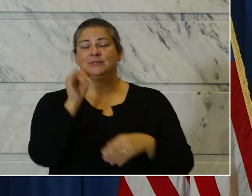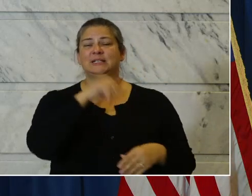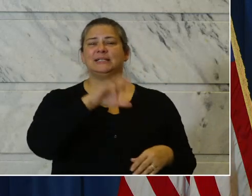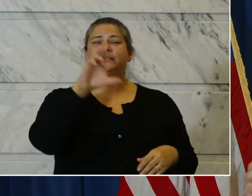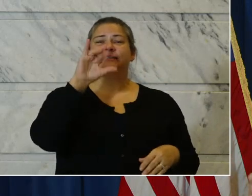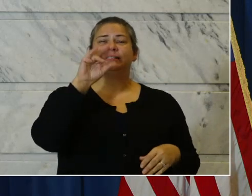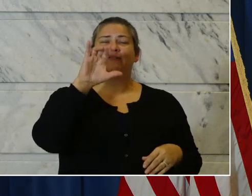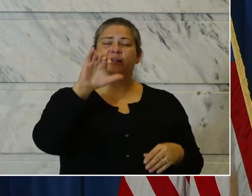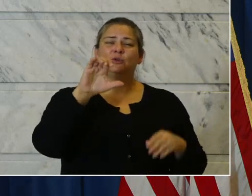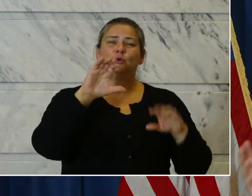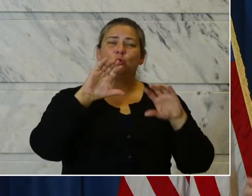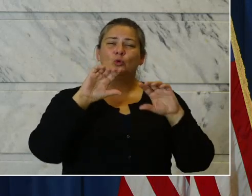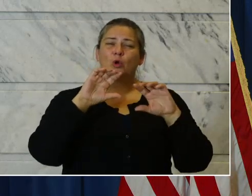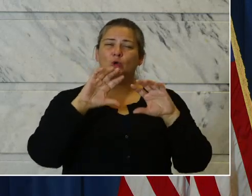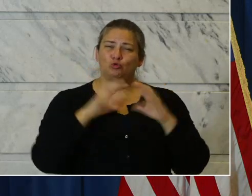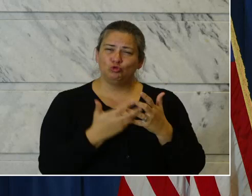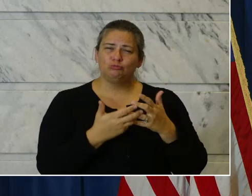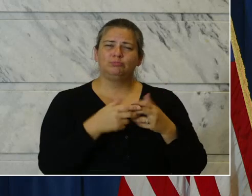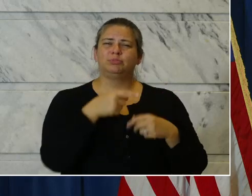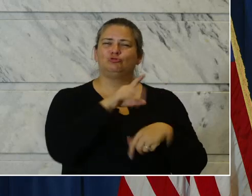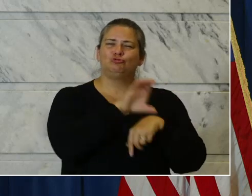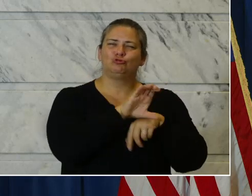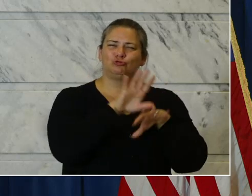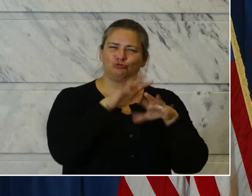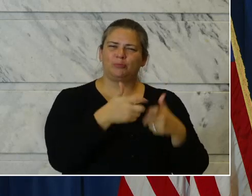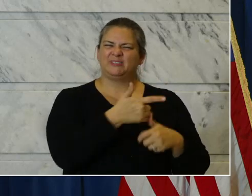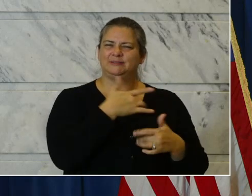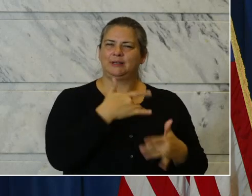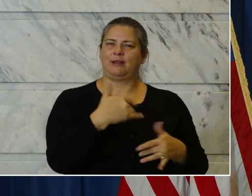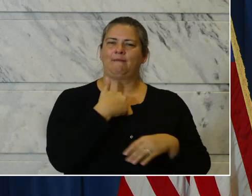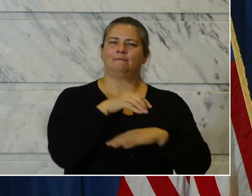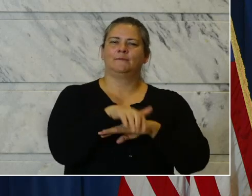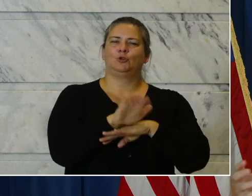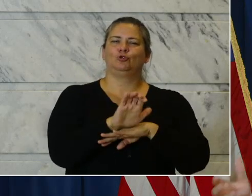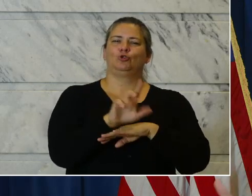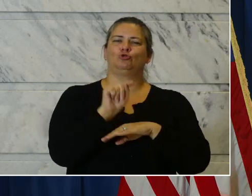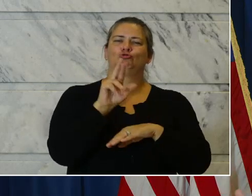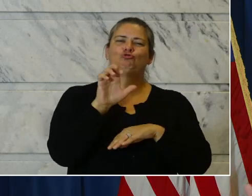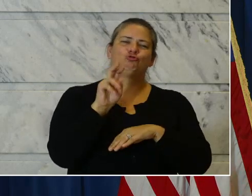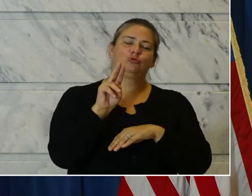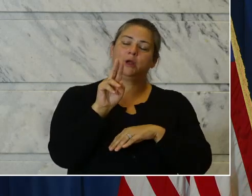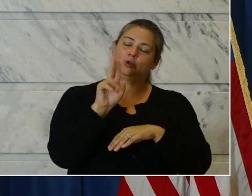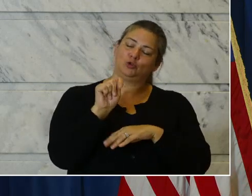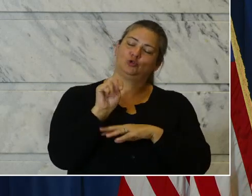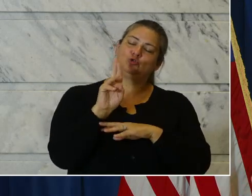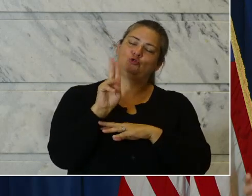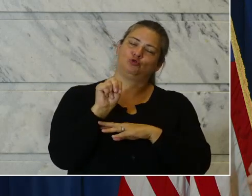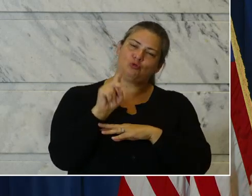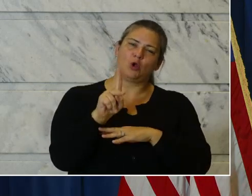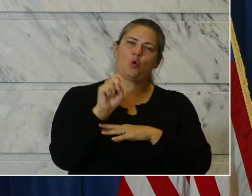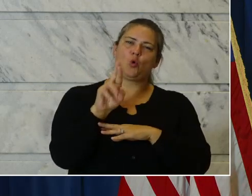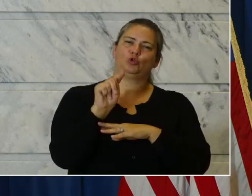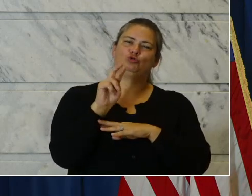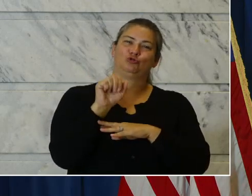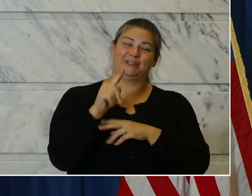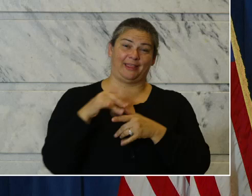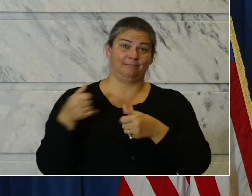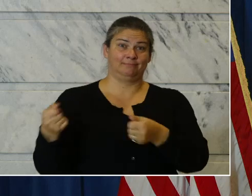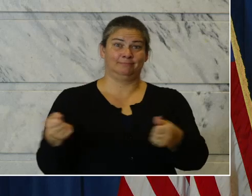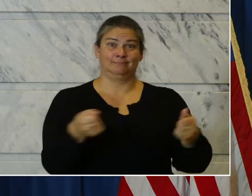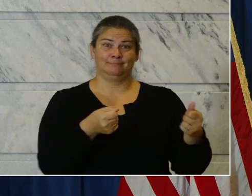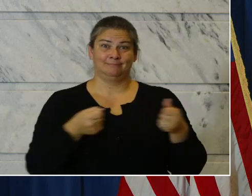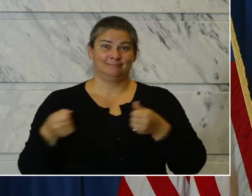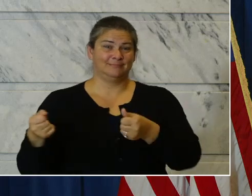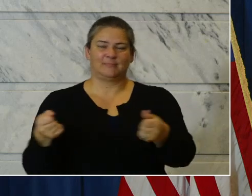and churches do certain types of events, trunk or treat, oftentimes inside. We need people to do